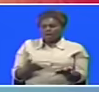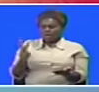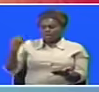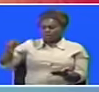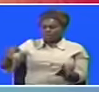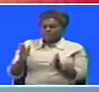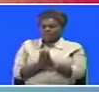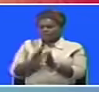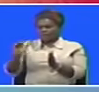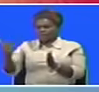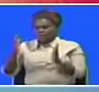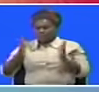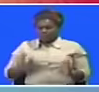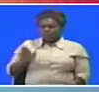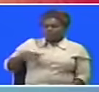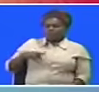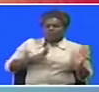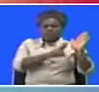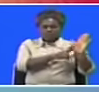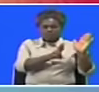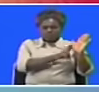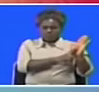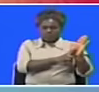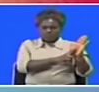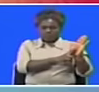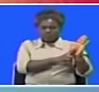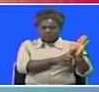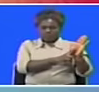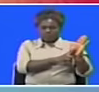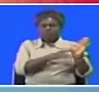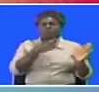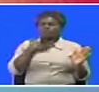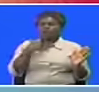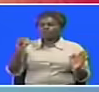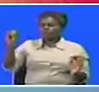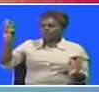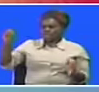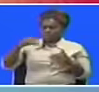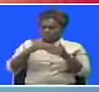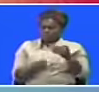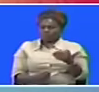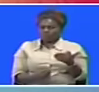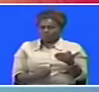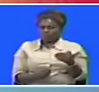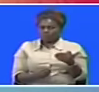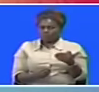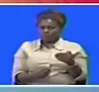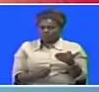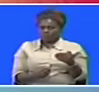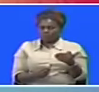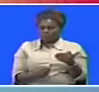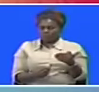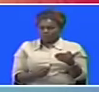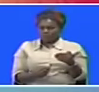also Aisha Jumwa, the woman representative, of course, squaring it out for the ODM ticket. And it has been